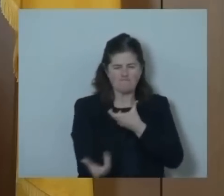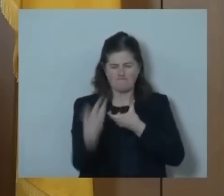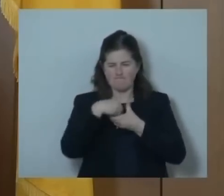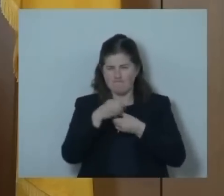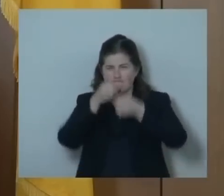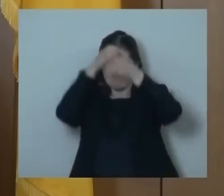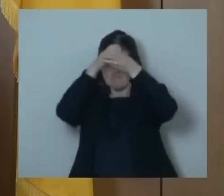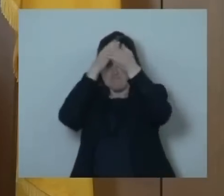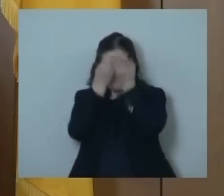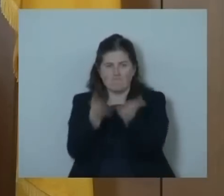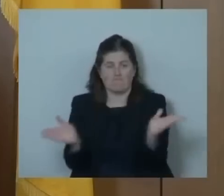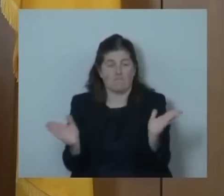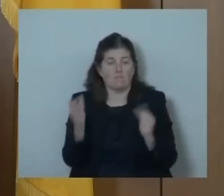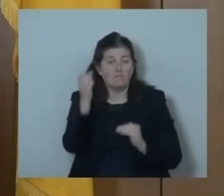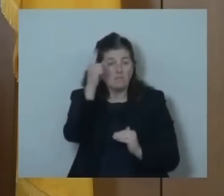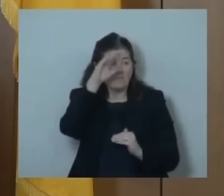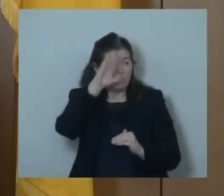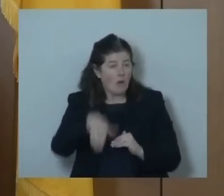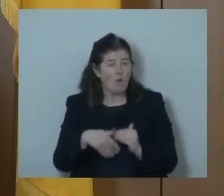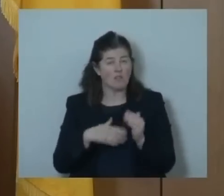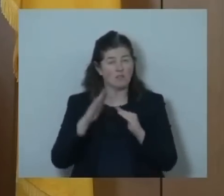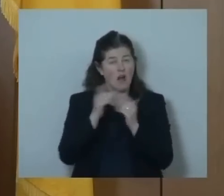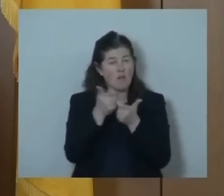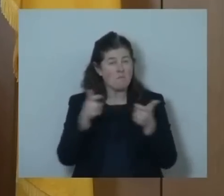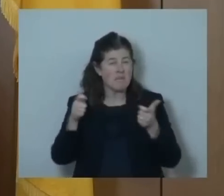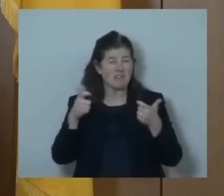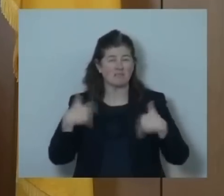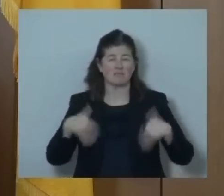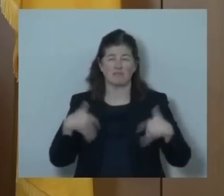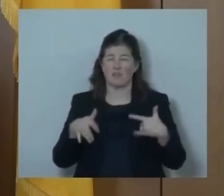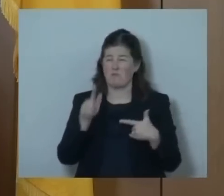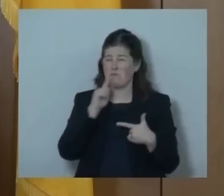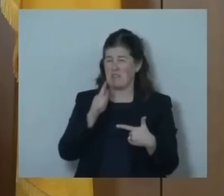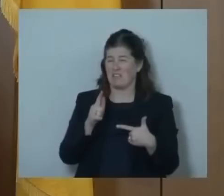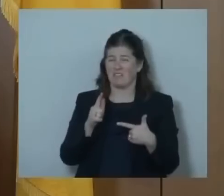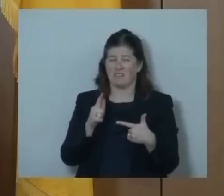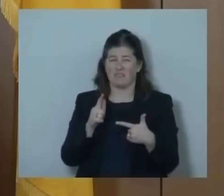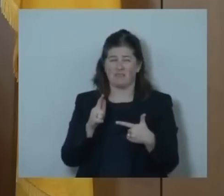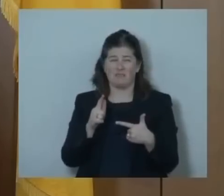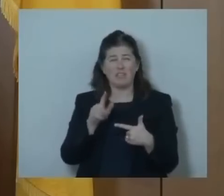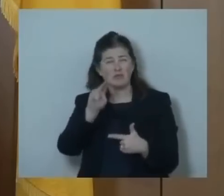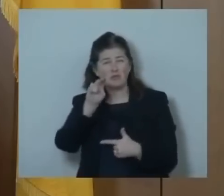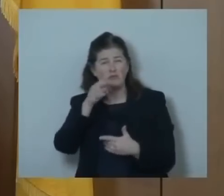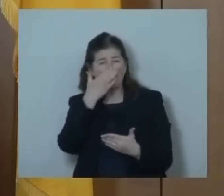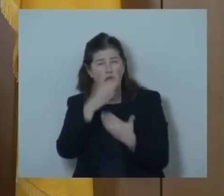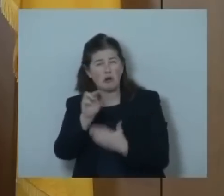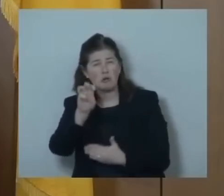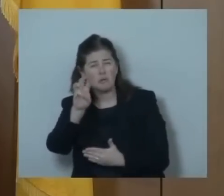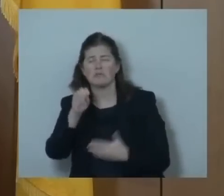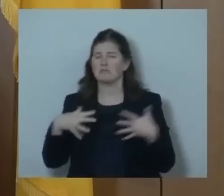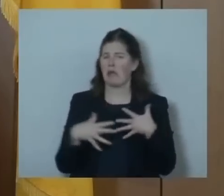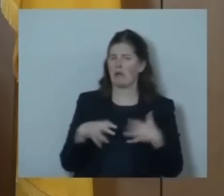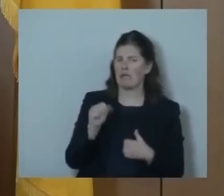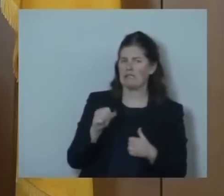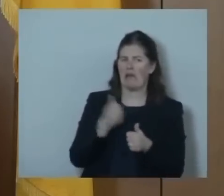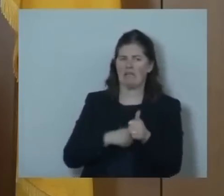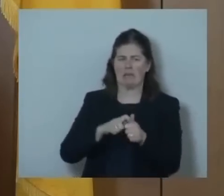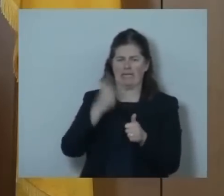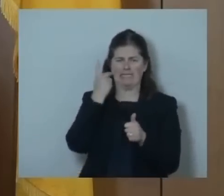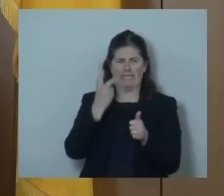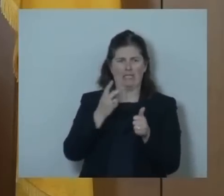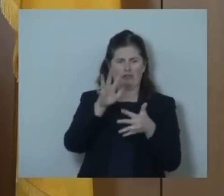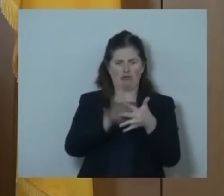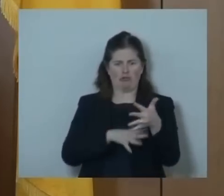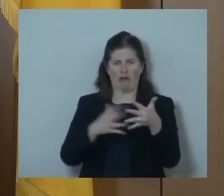tell you that while the biggest thanks, because this really in large part is good news, although it's scary. Every time I see a graph with